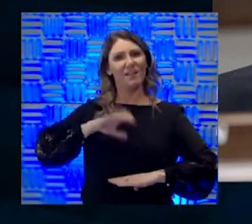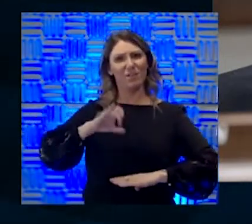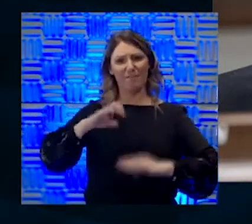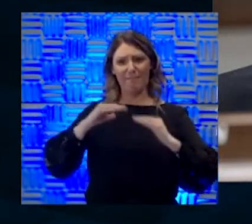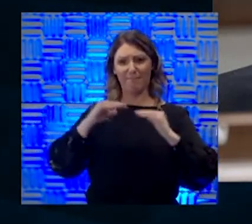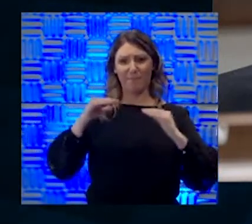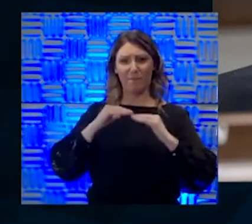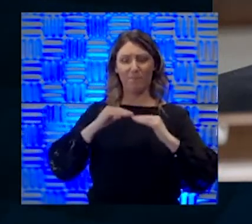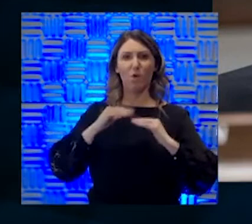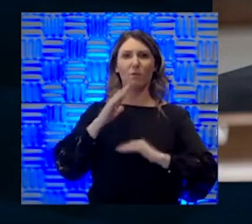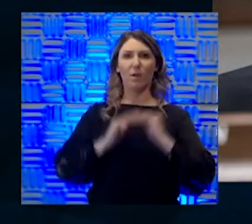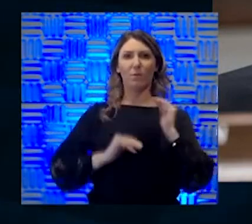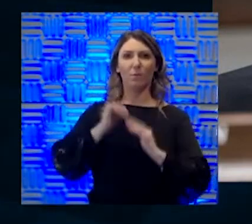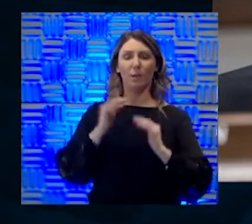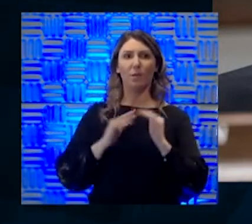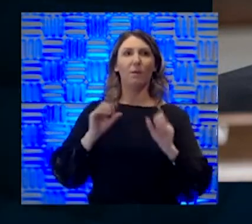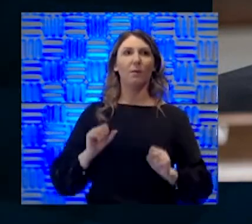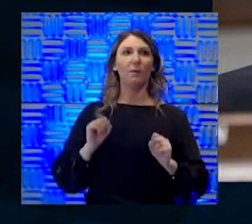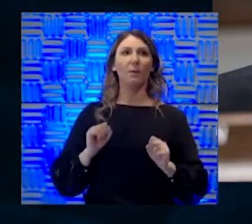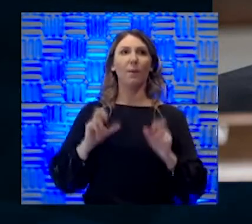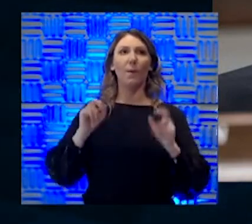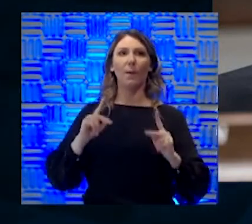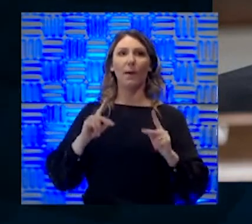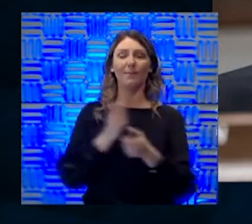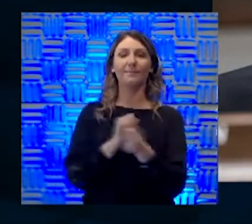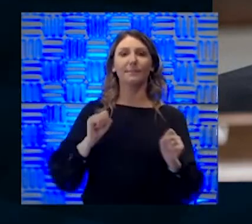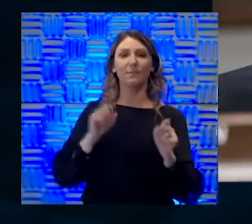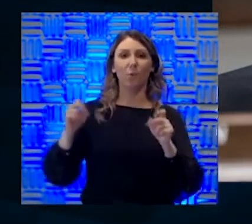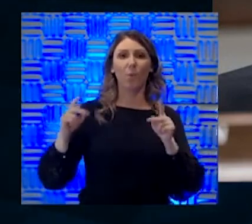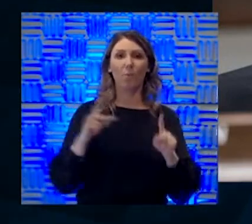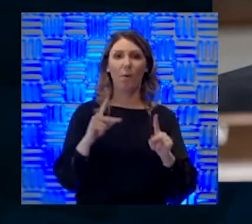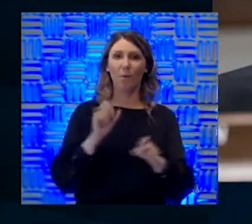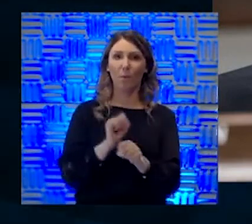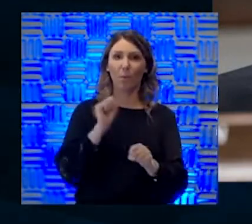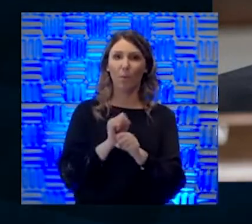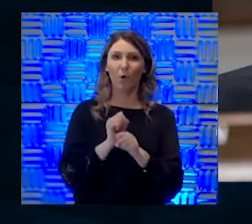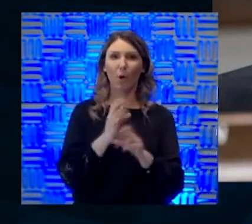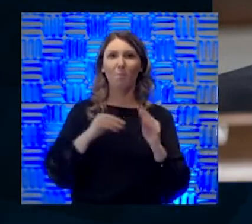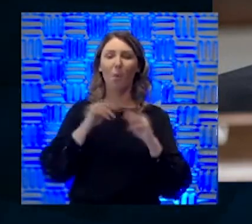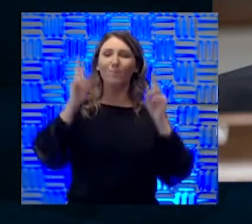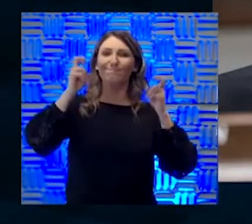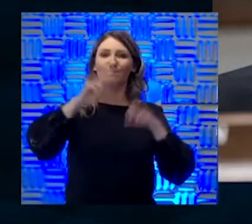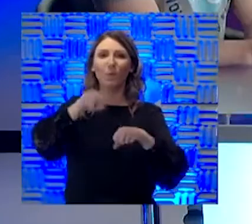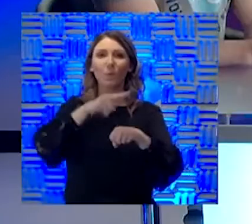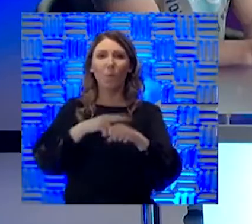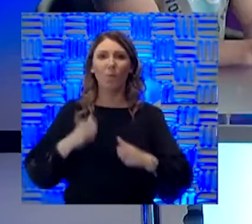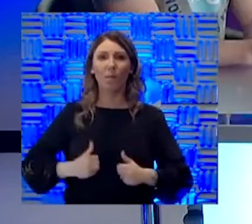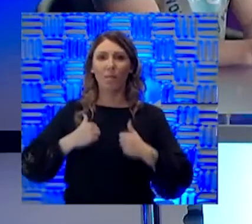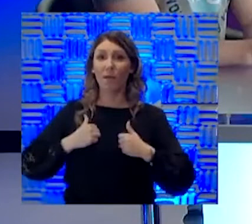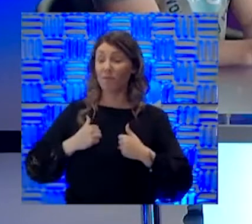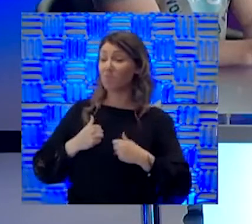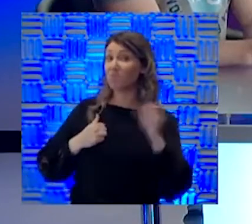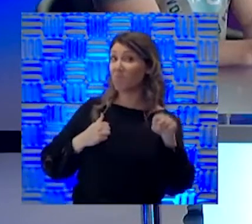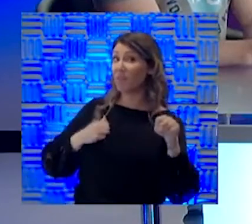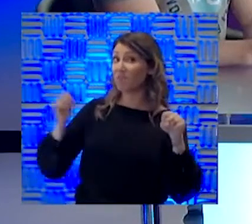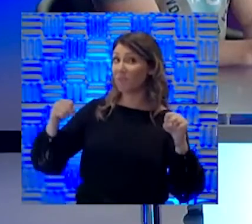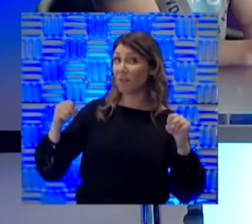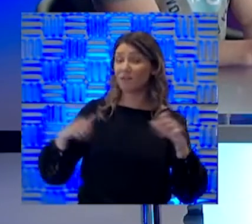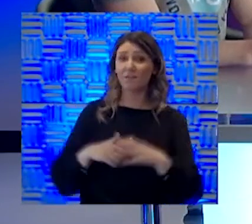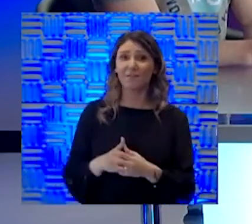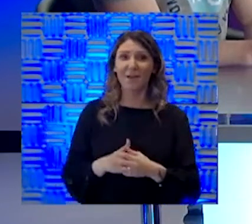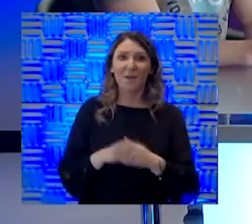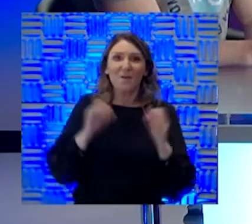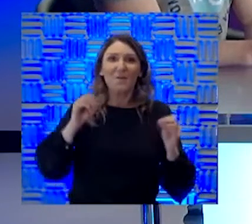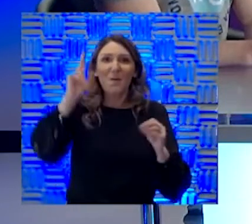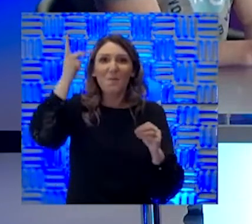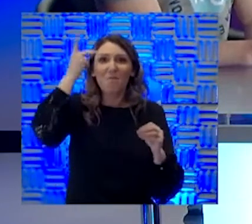comfort that it's safe to return to, again, more normal life. Yes. Yeah. No